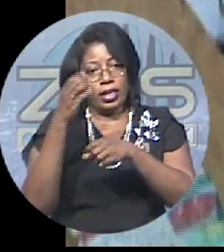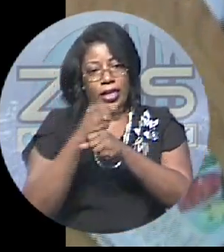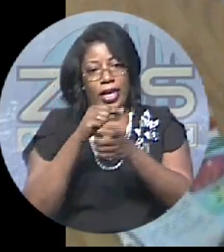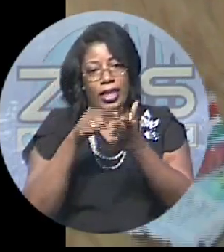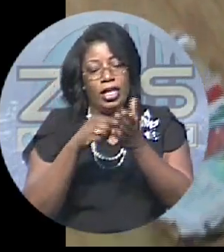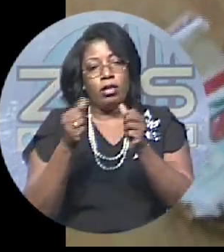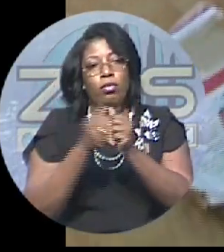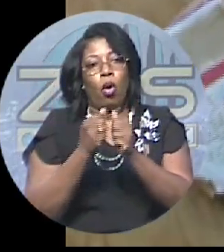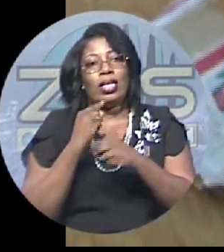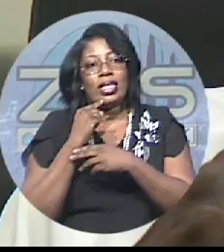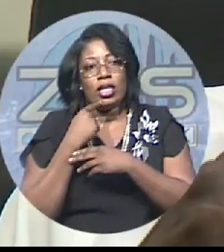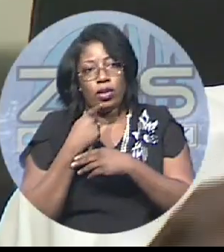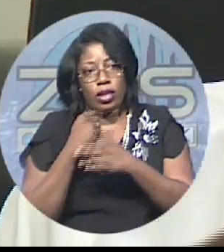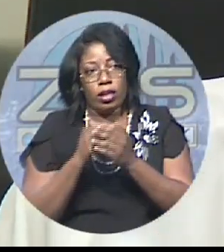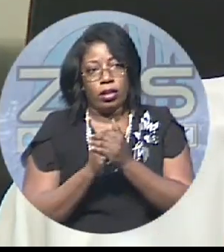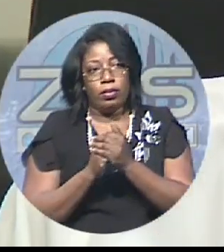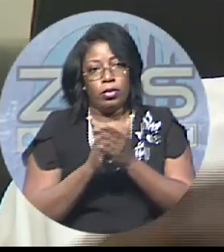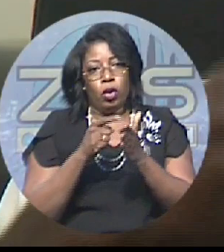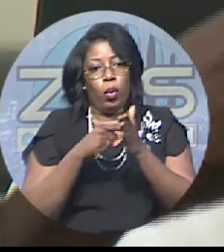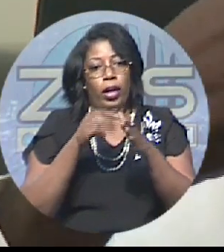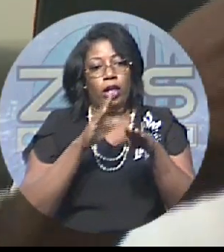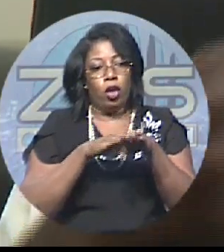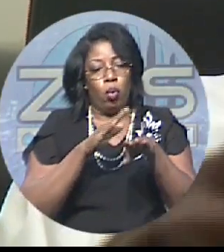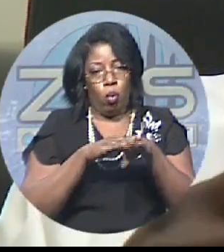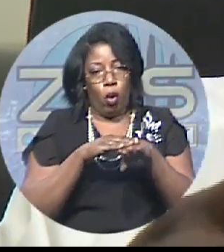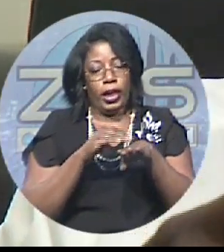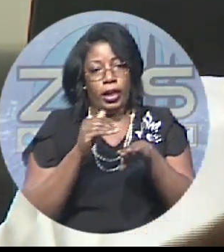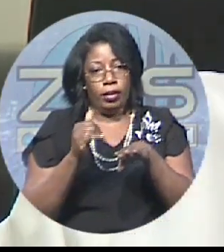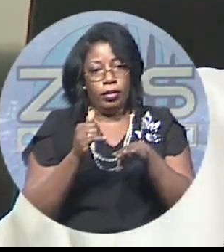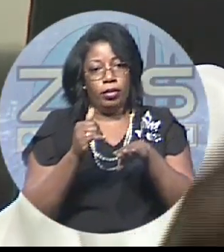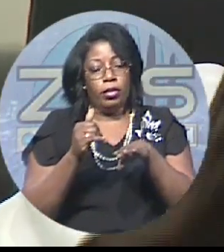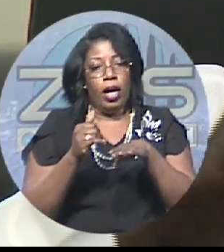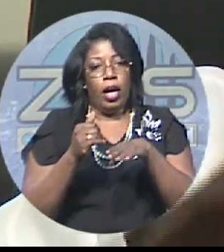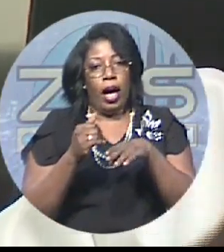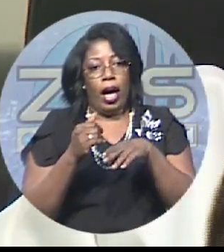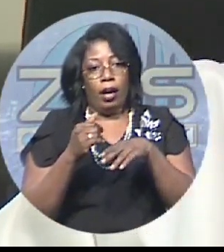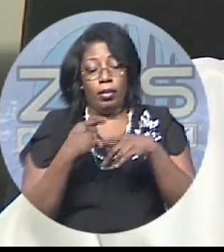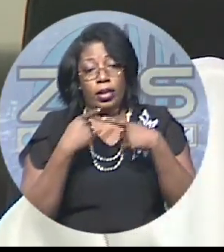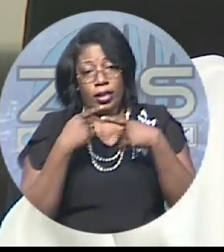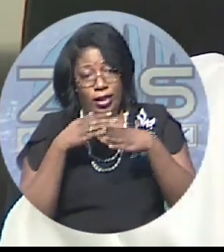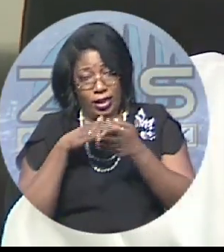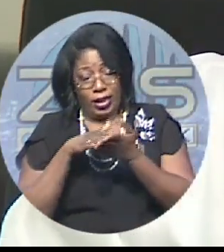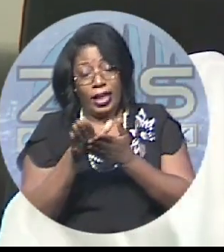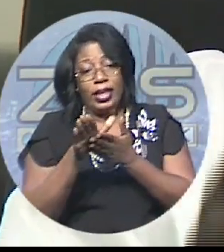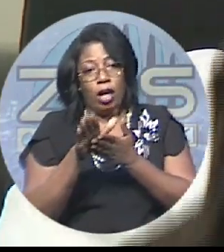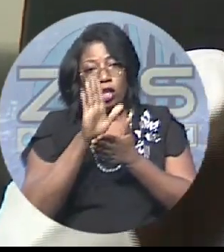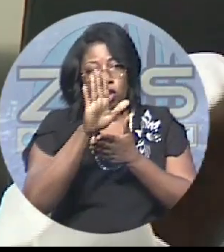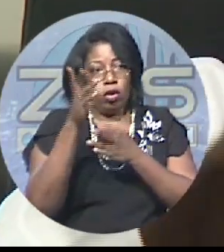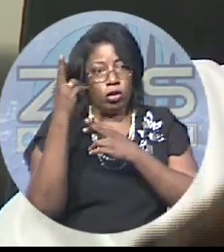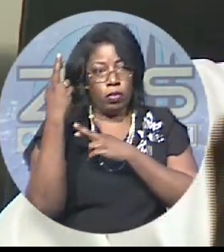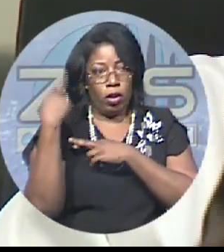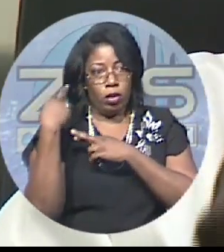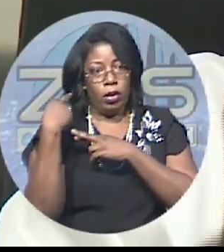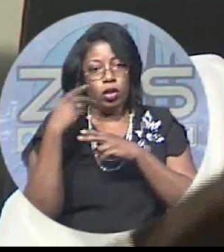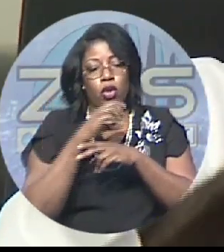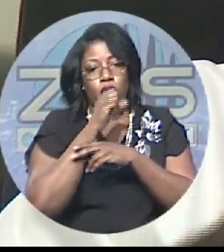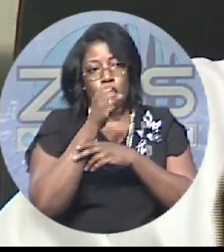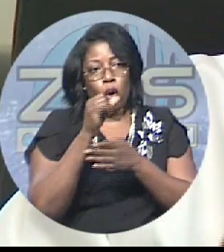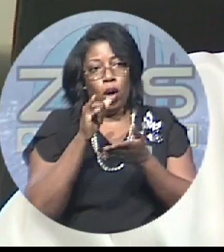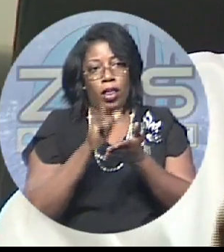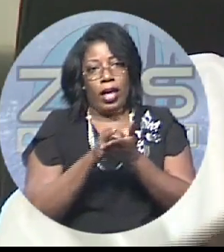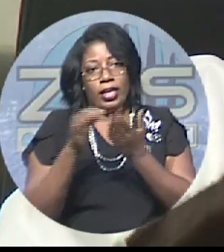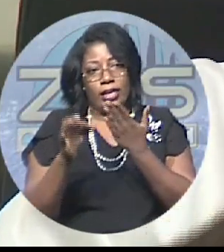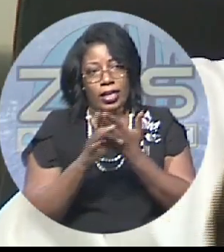the watches and warning goes out, take no chance. It is your responsibility to ensure